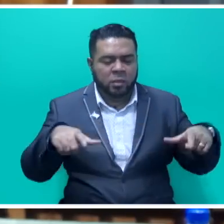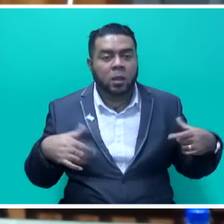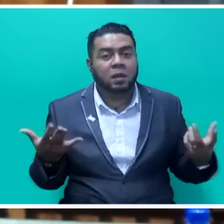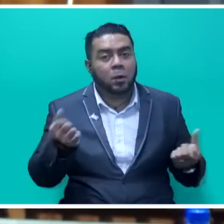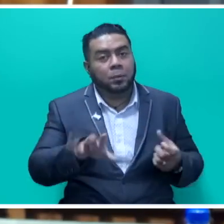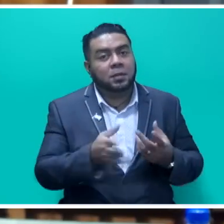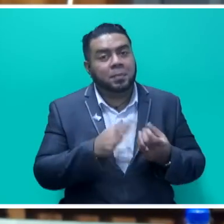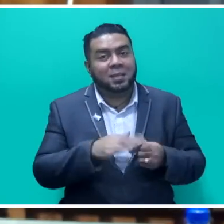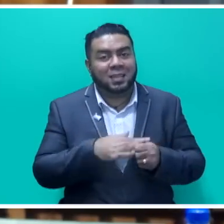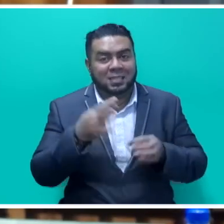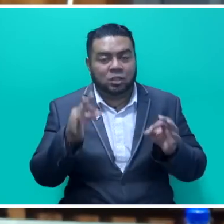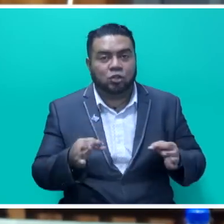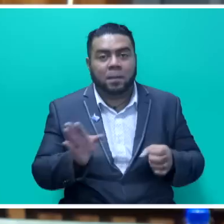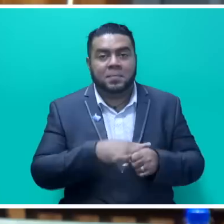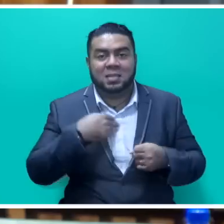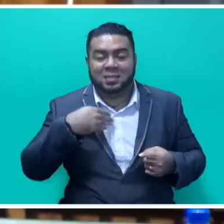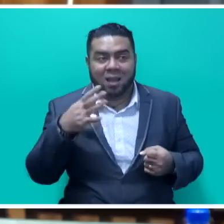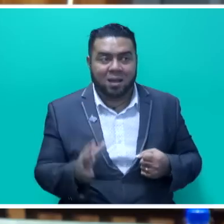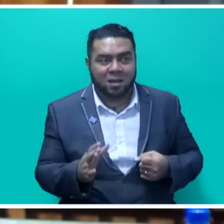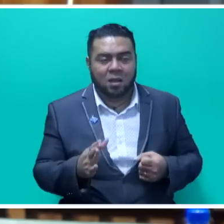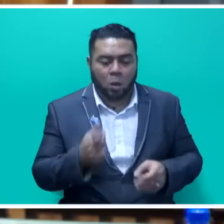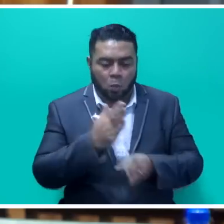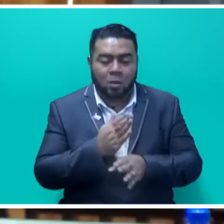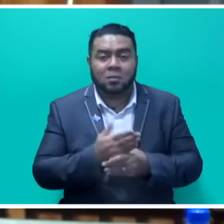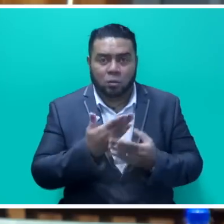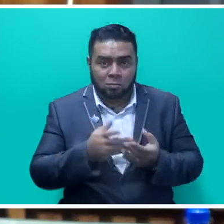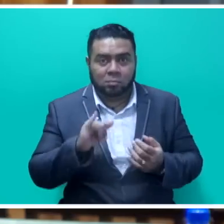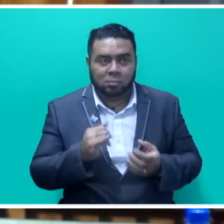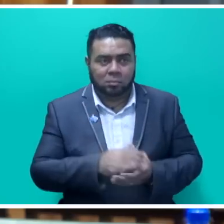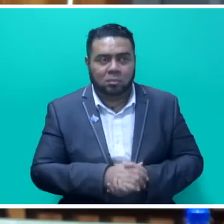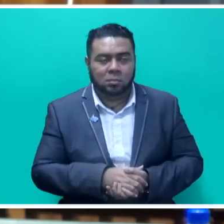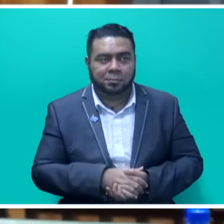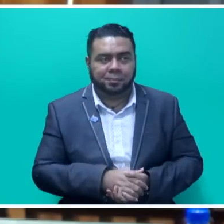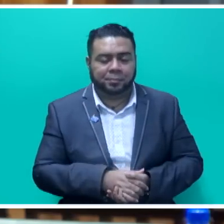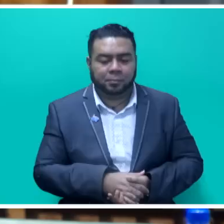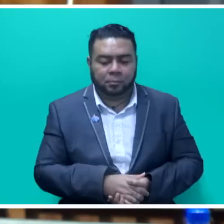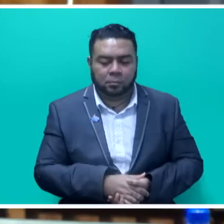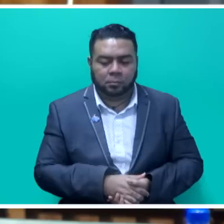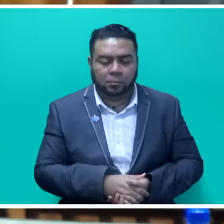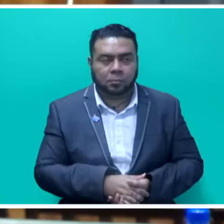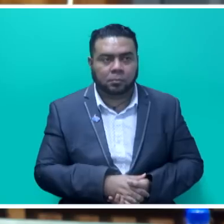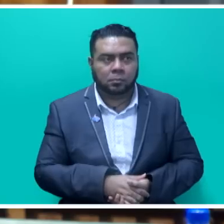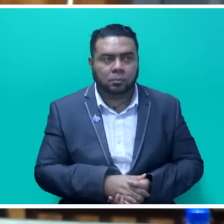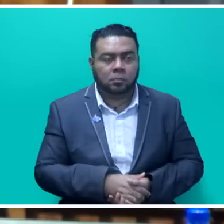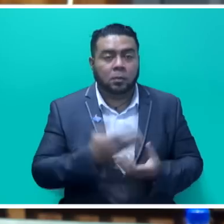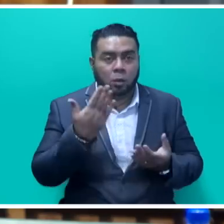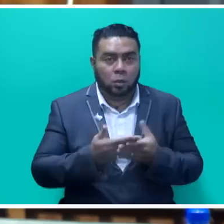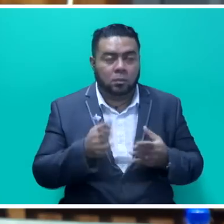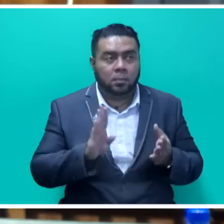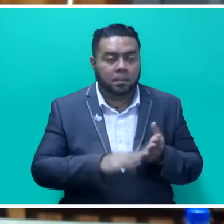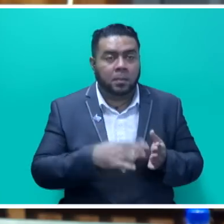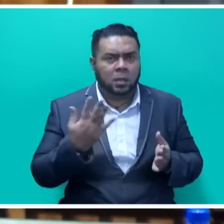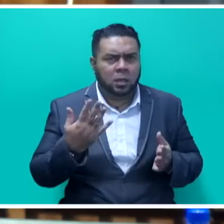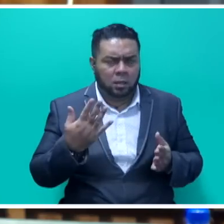the decision. The ministers are working on it. And he should be, on Monday, I